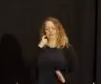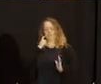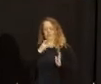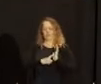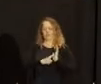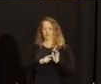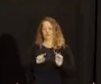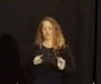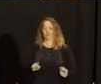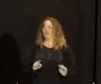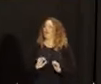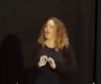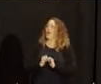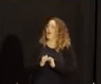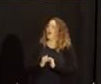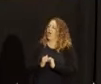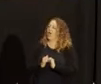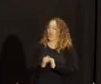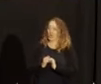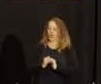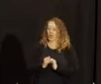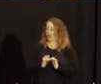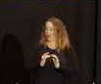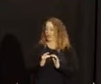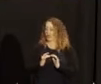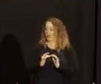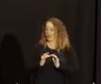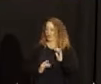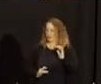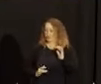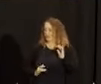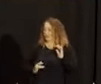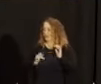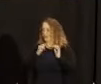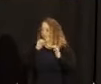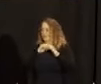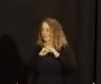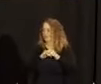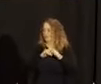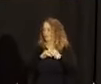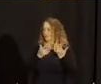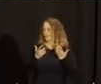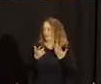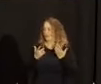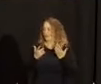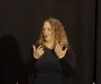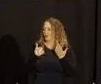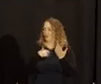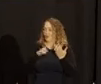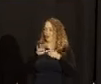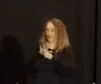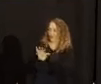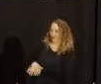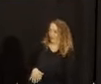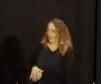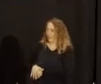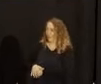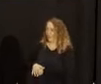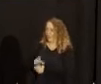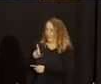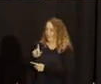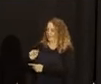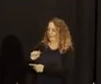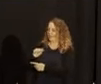of how inaccessibility, ableism, and other stigma around disability impacts not